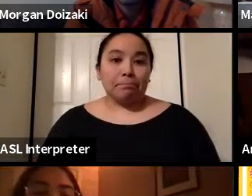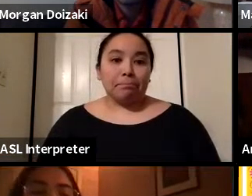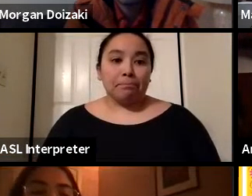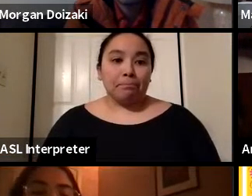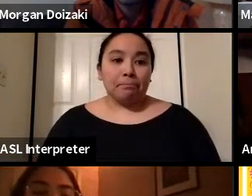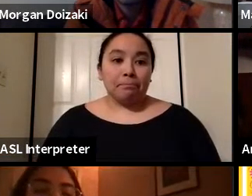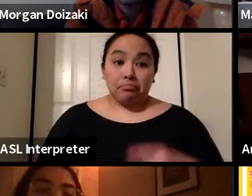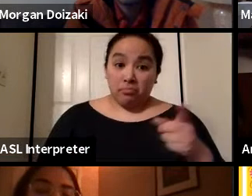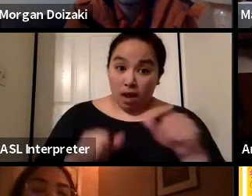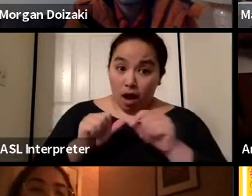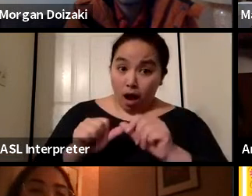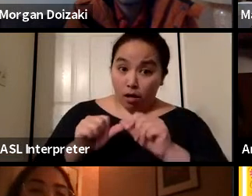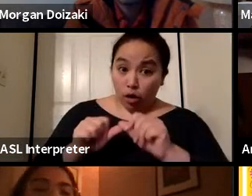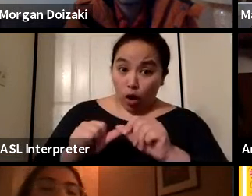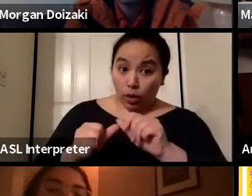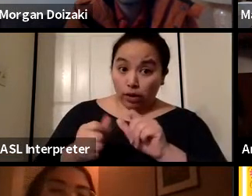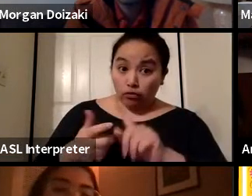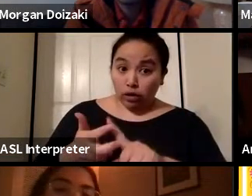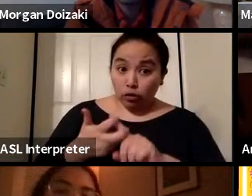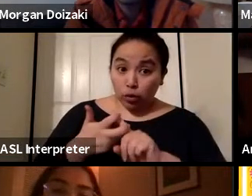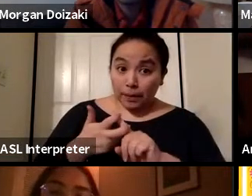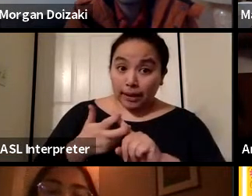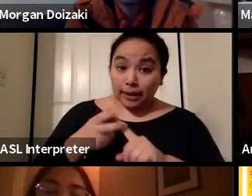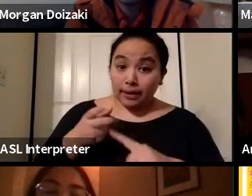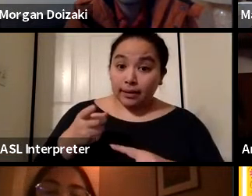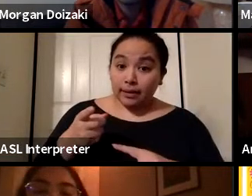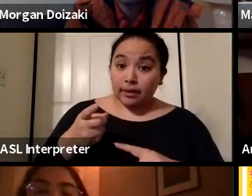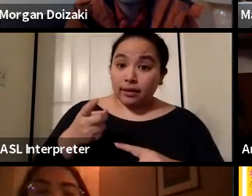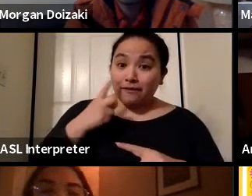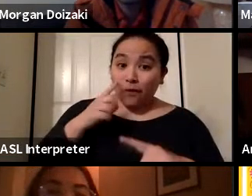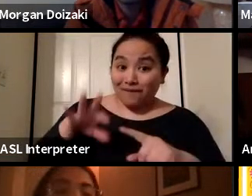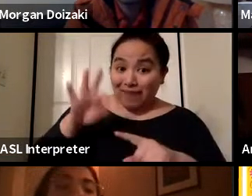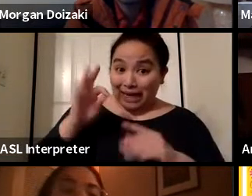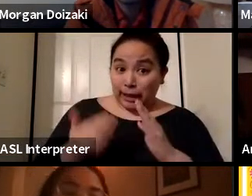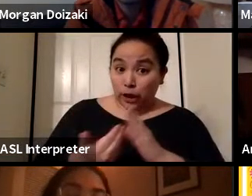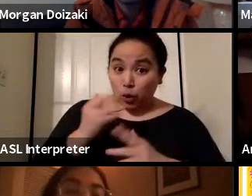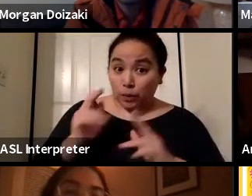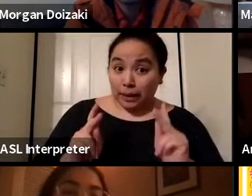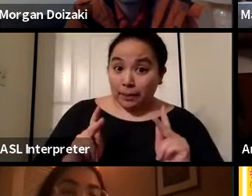And your ongoing recruitment is finding new people?